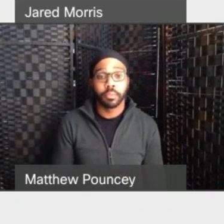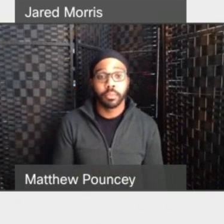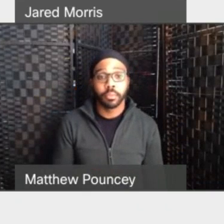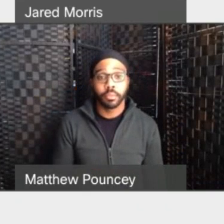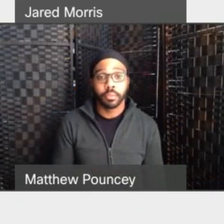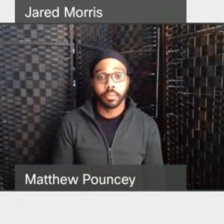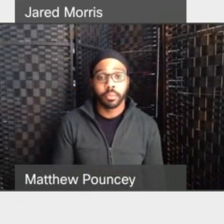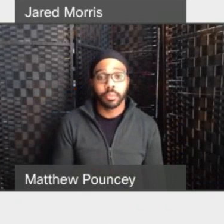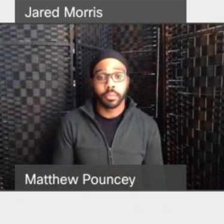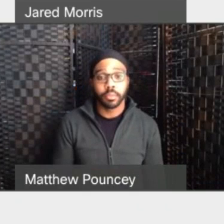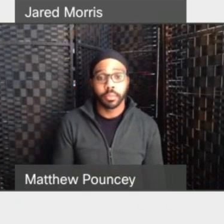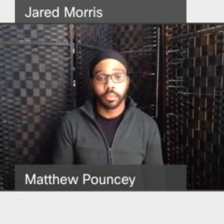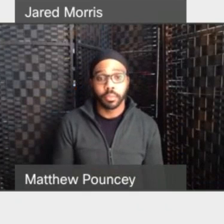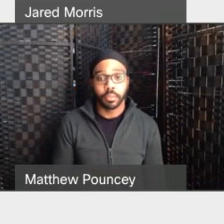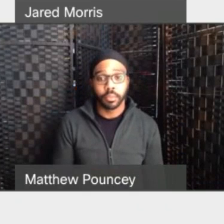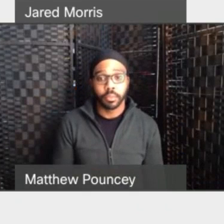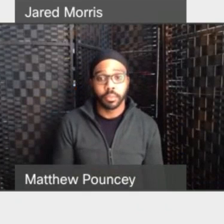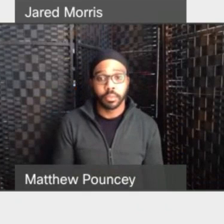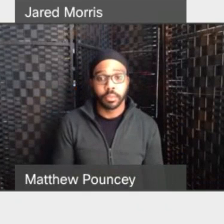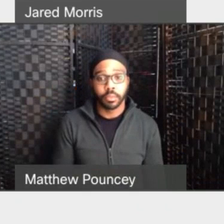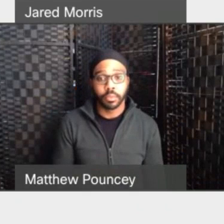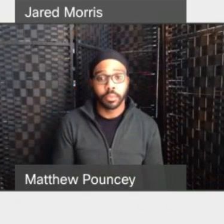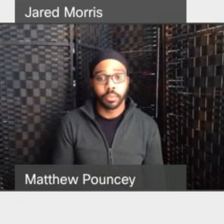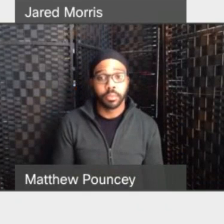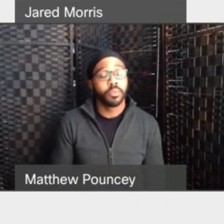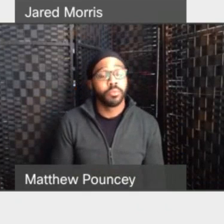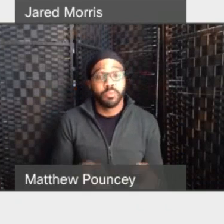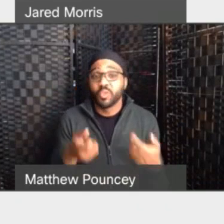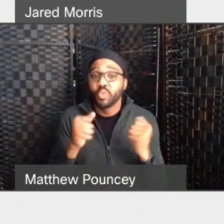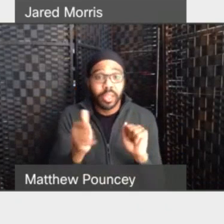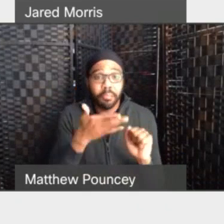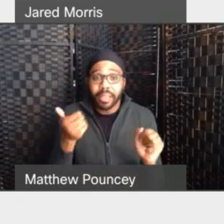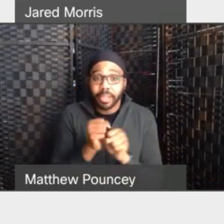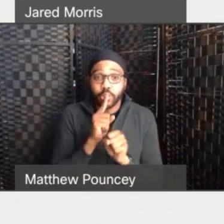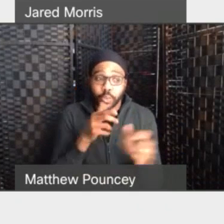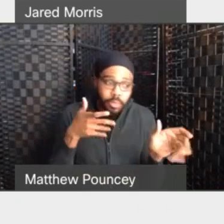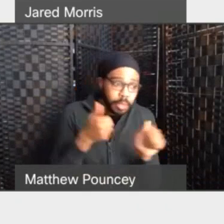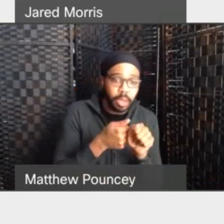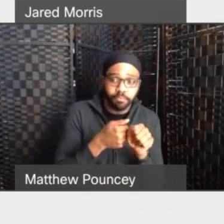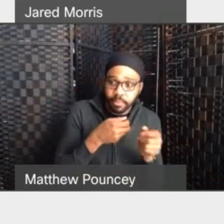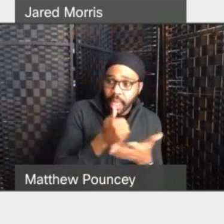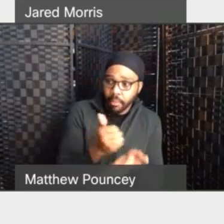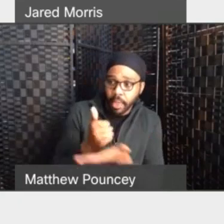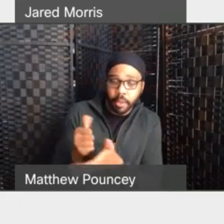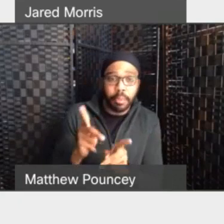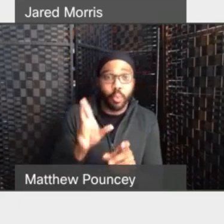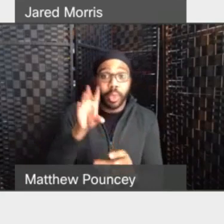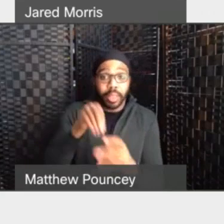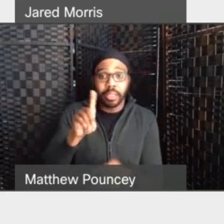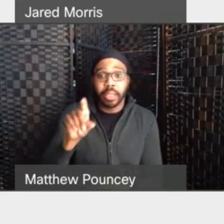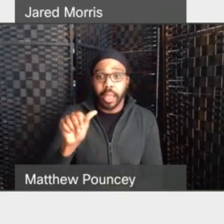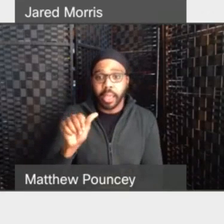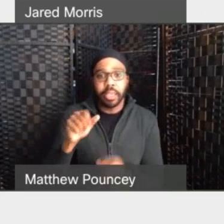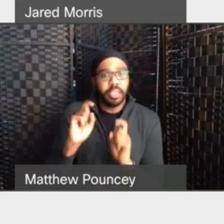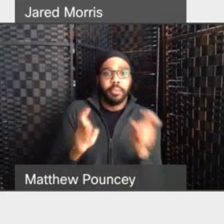We are doing our very best to keep up with helping the folks that we support at DDA get the vaccine that they need and keeping